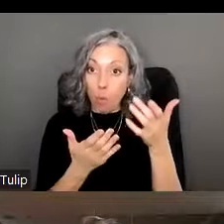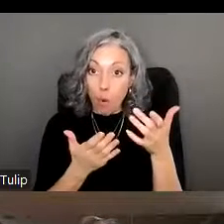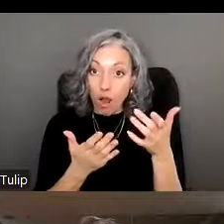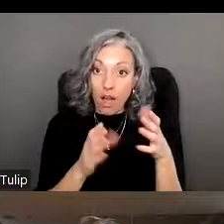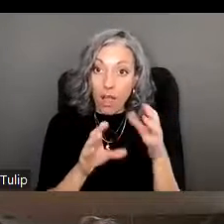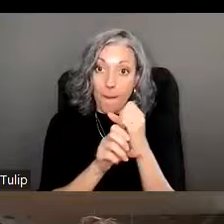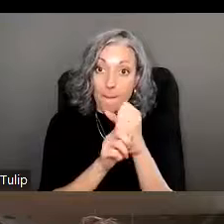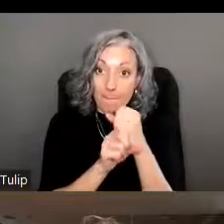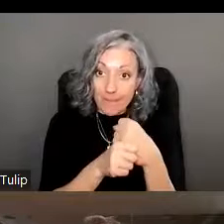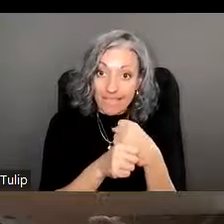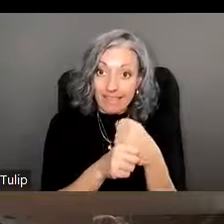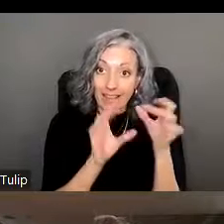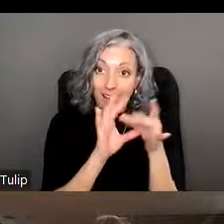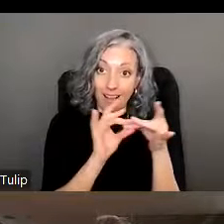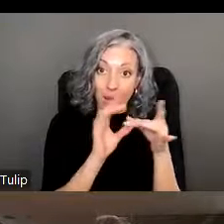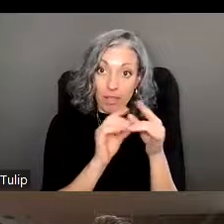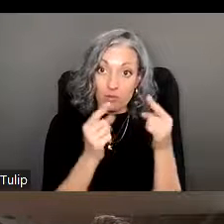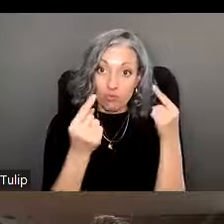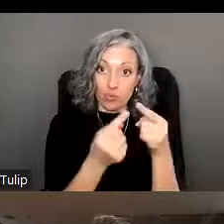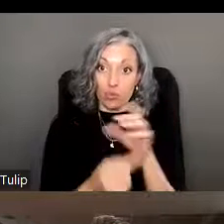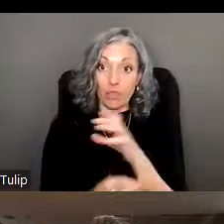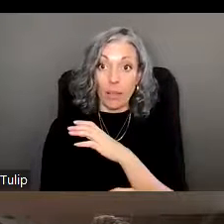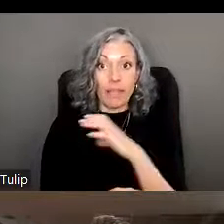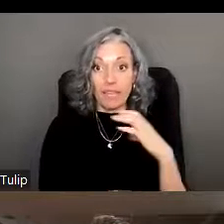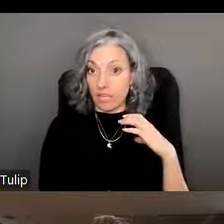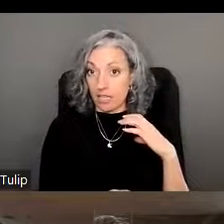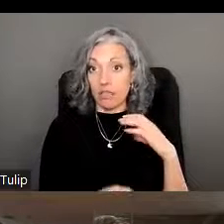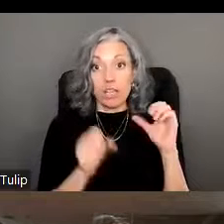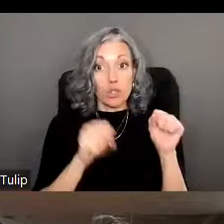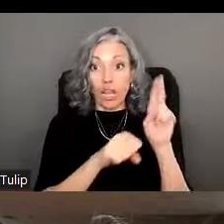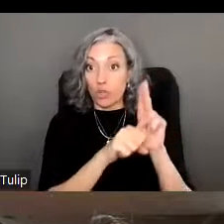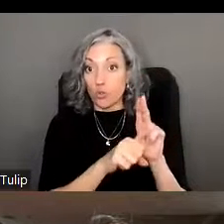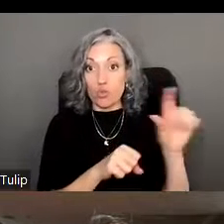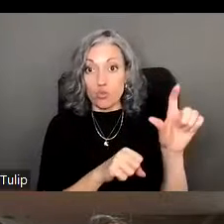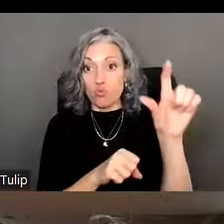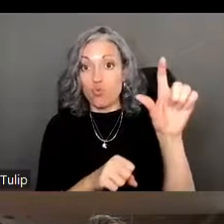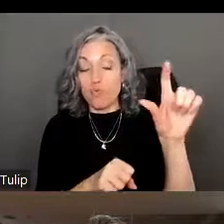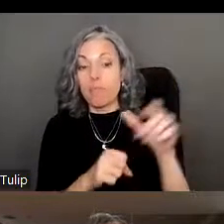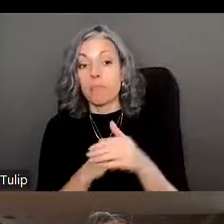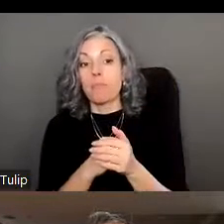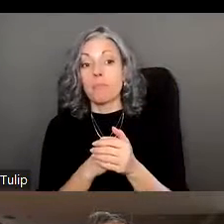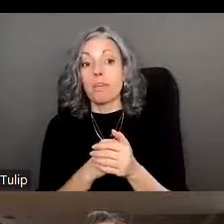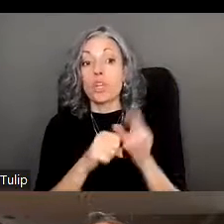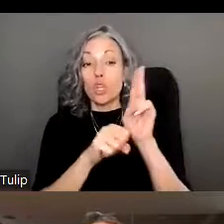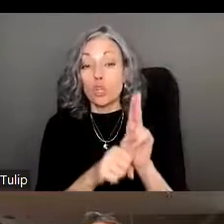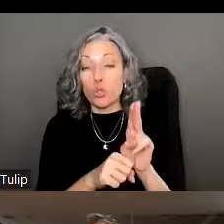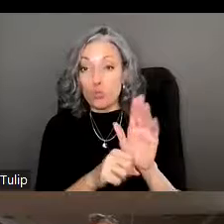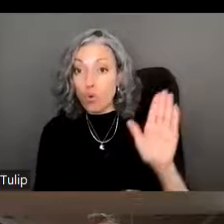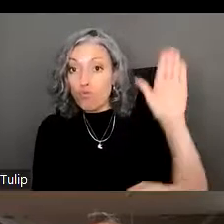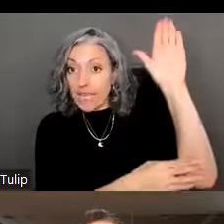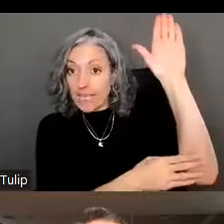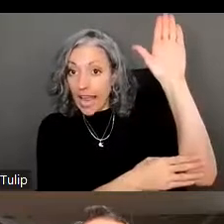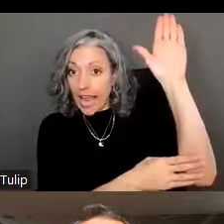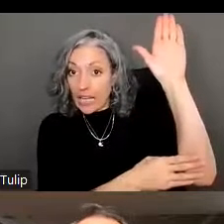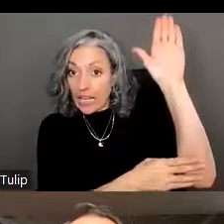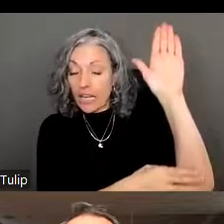a comment to the committee, you may use your Zoom functions and use your raised hand function as